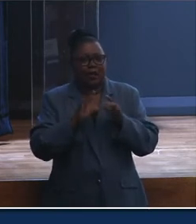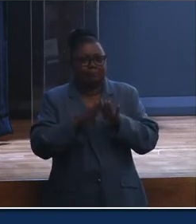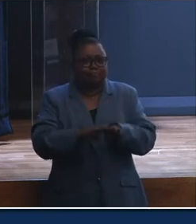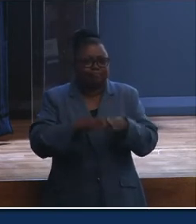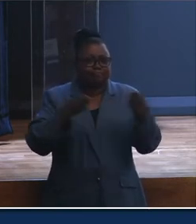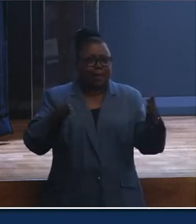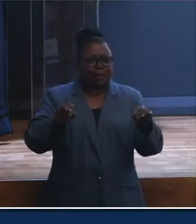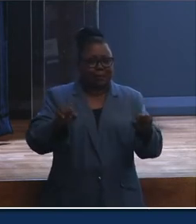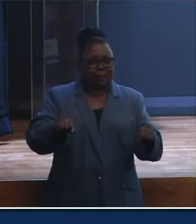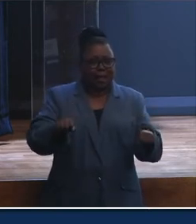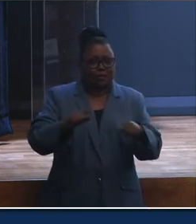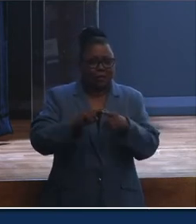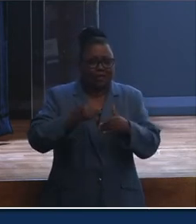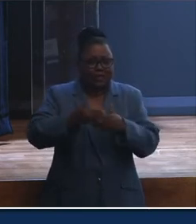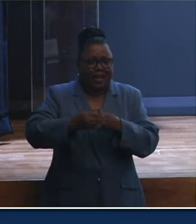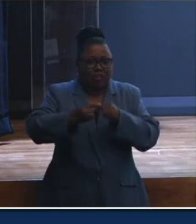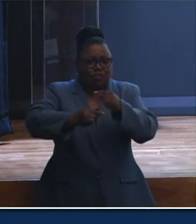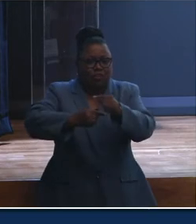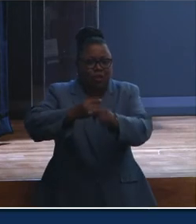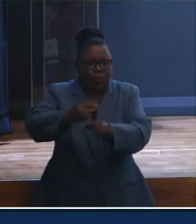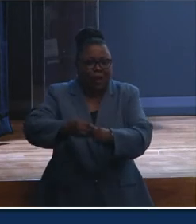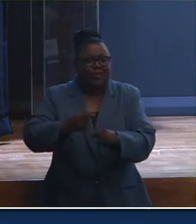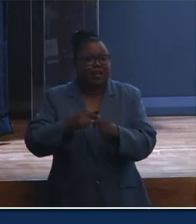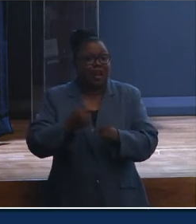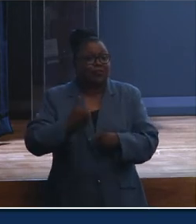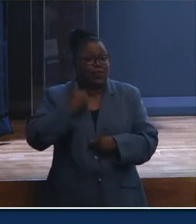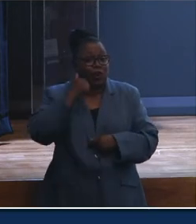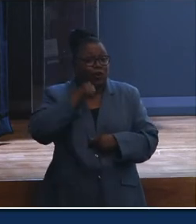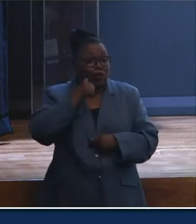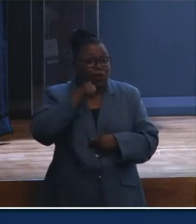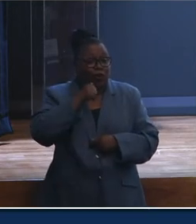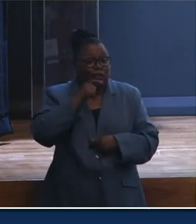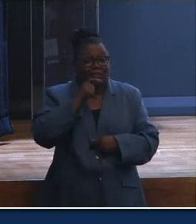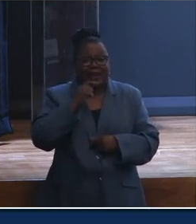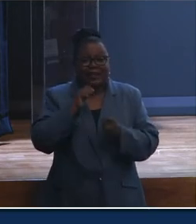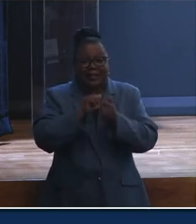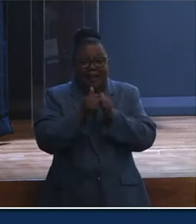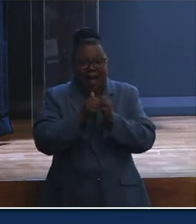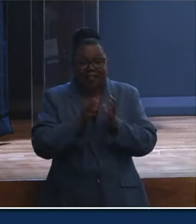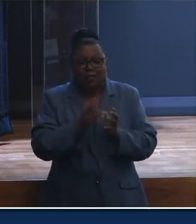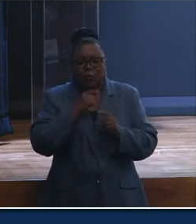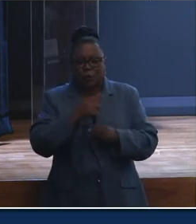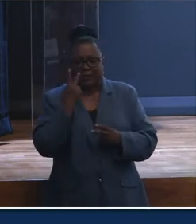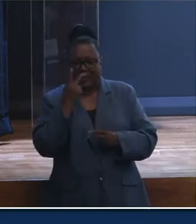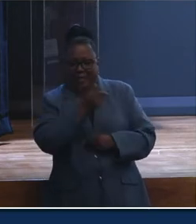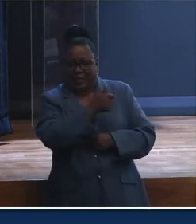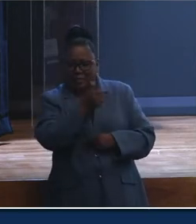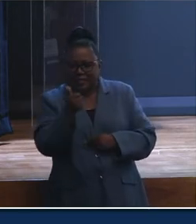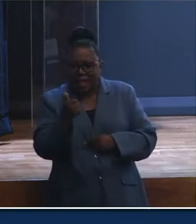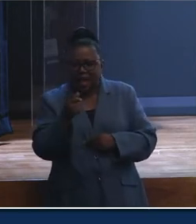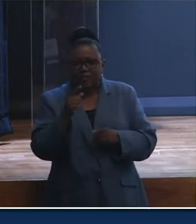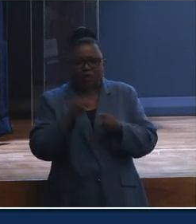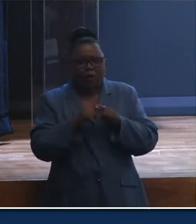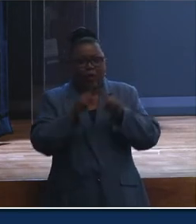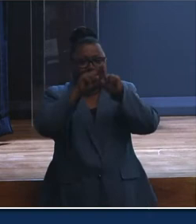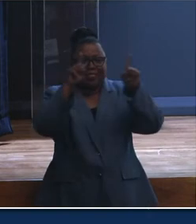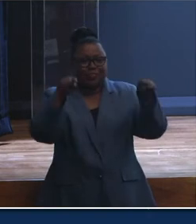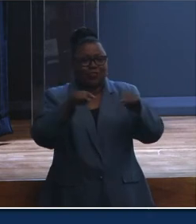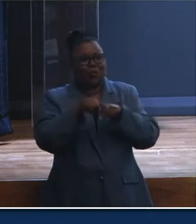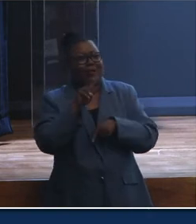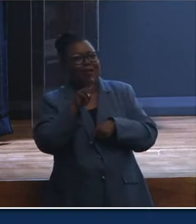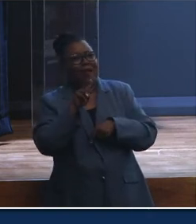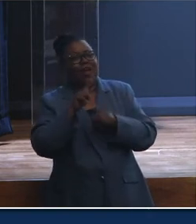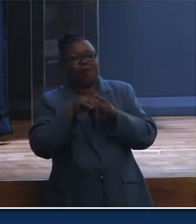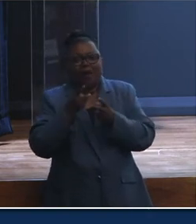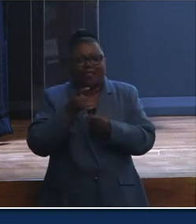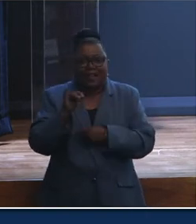the potential of the next generation of young girls and athletes who see themselves on the screen and